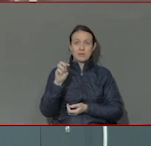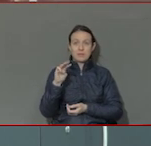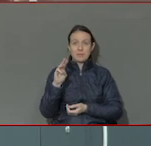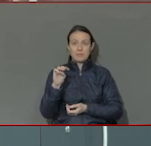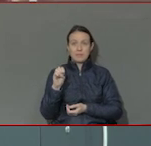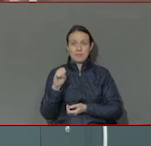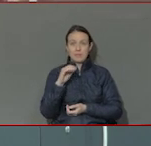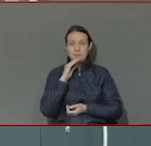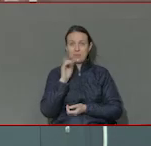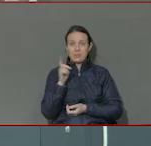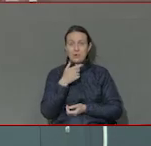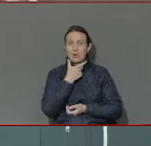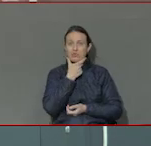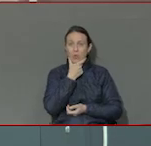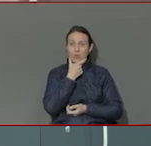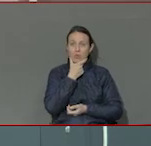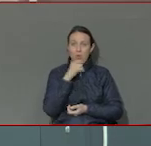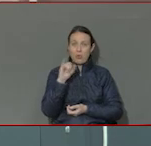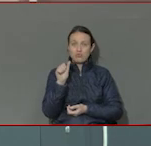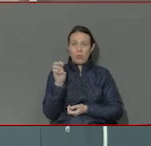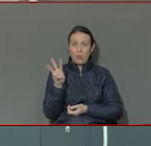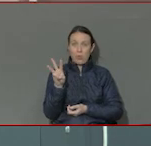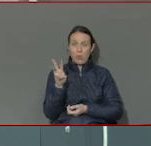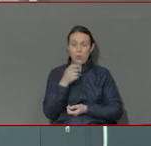We talk of the jaws. They are